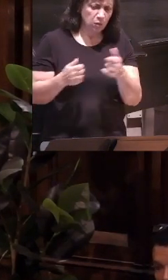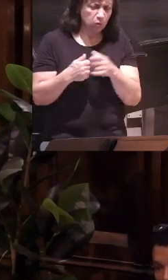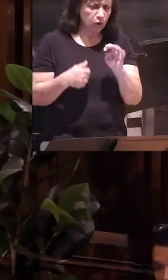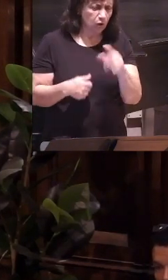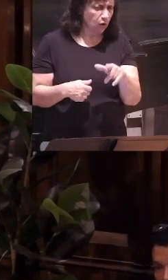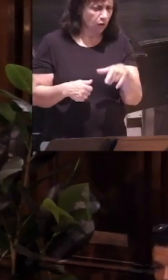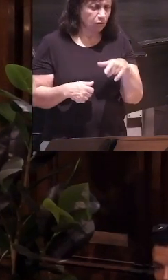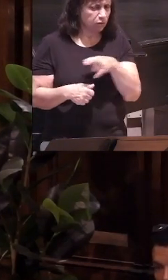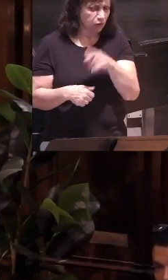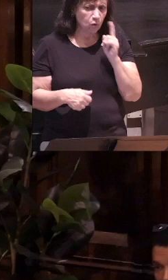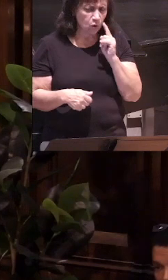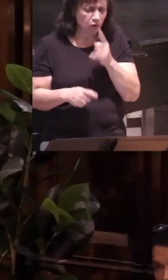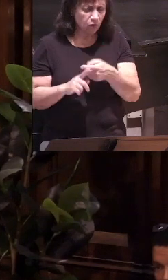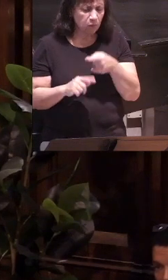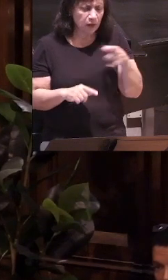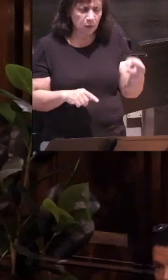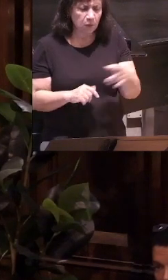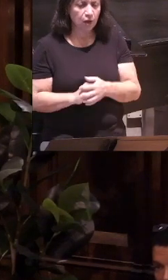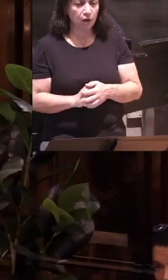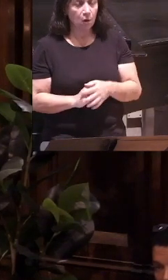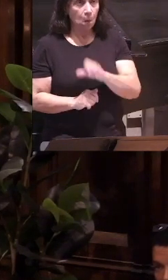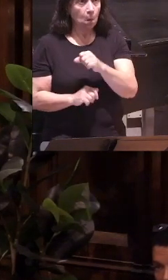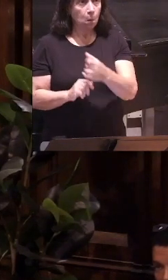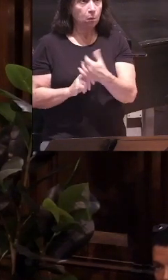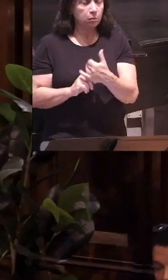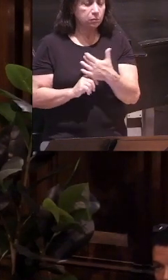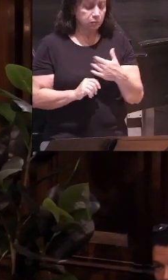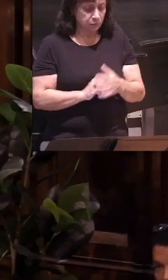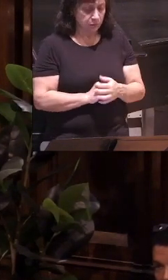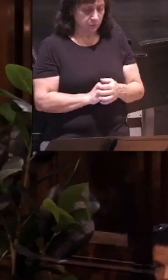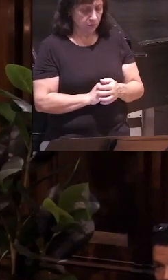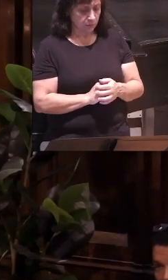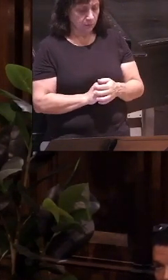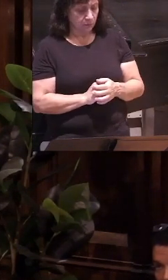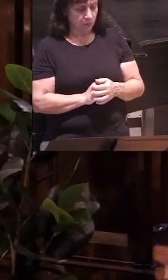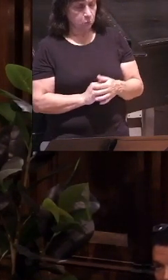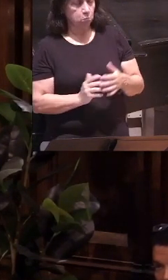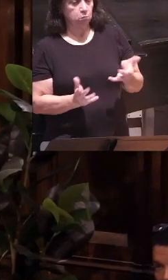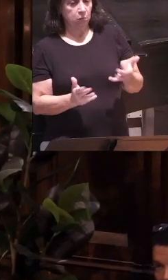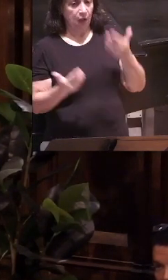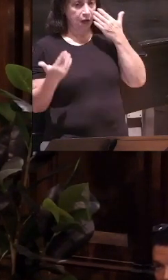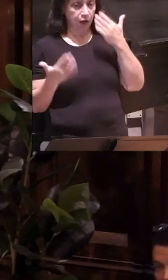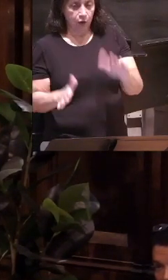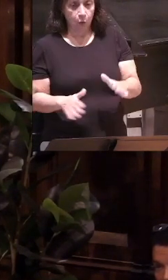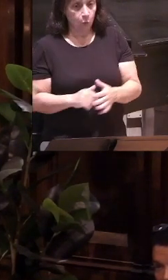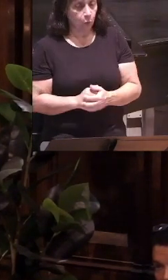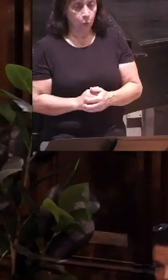with Earl? Is there anything? Is he all right? He goes, yeah, best I know, nothing's happening. Unbeknownst to me,